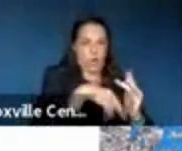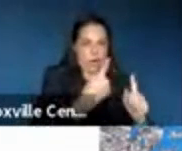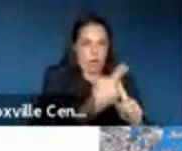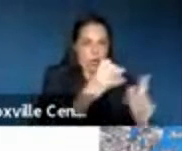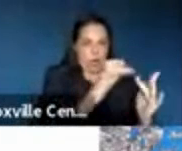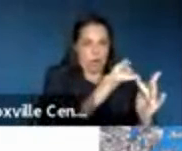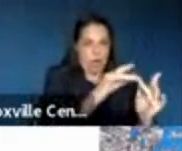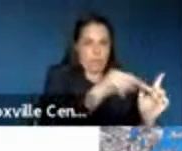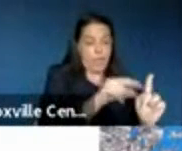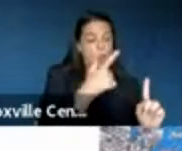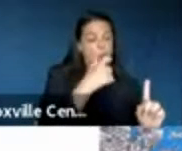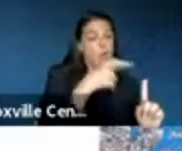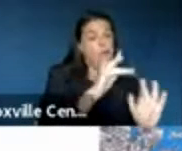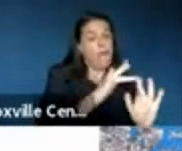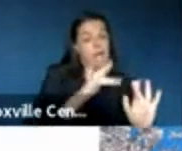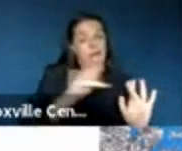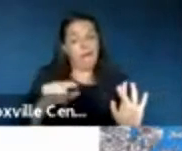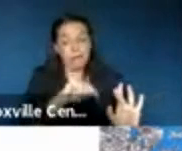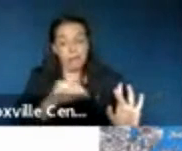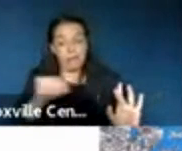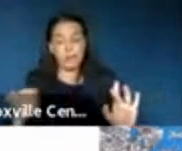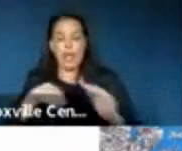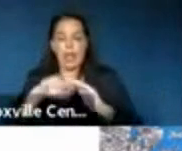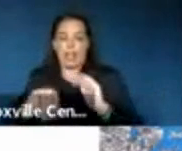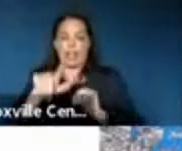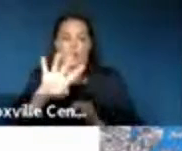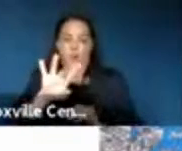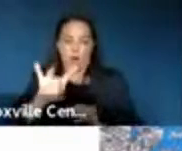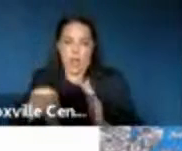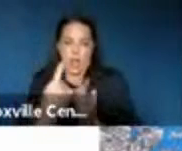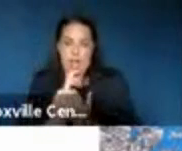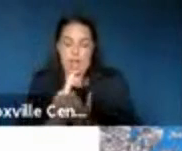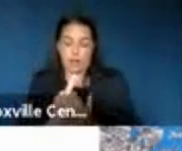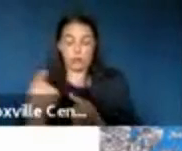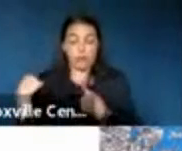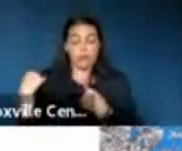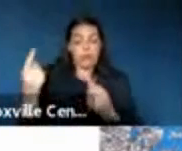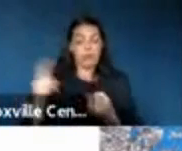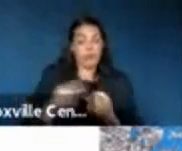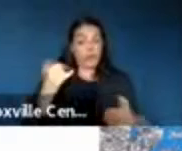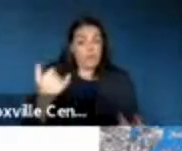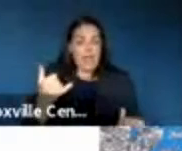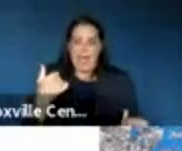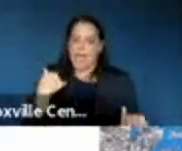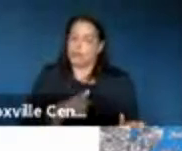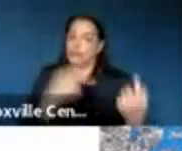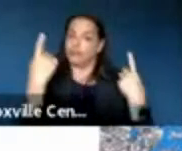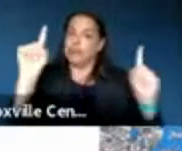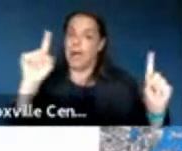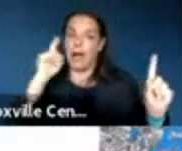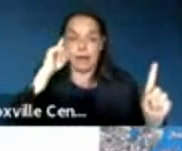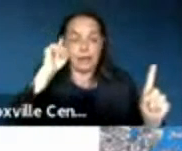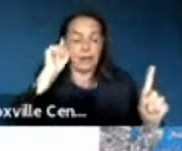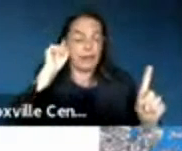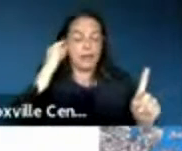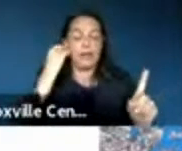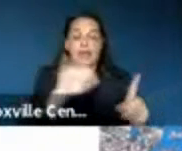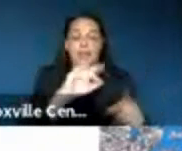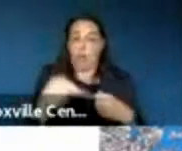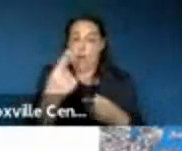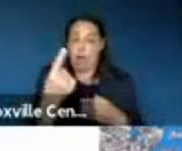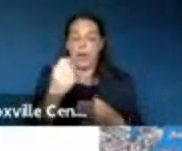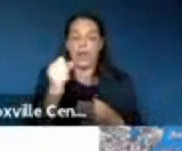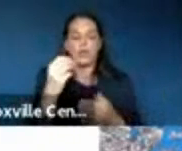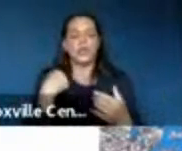To date, throughout this pandemic, we have accomplished that for all of our cases and contacts. Because of that, this benchmark continues to be represented